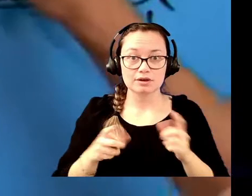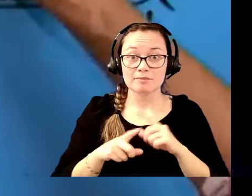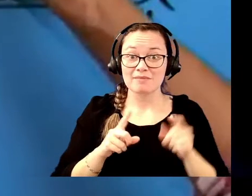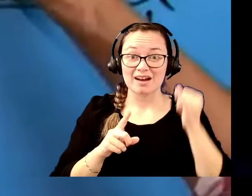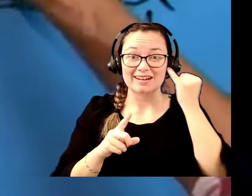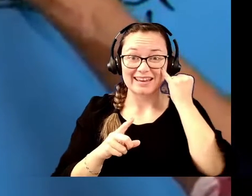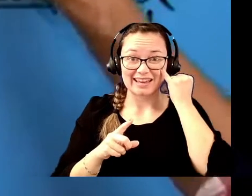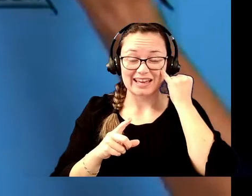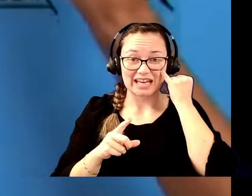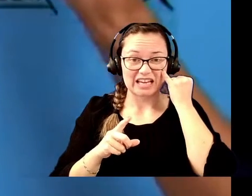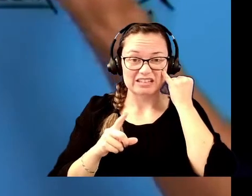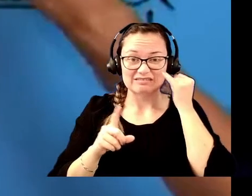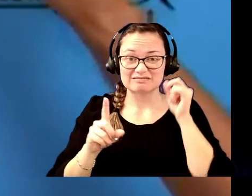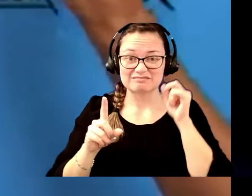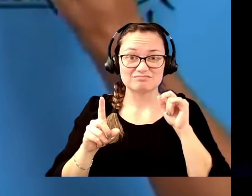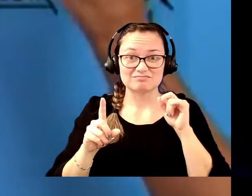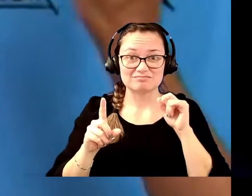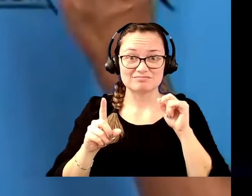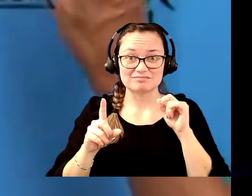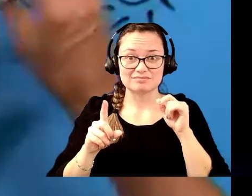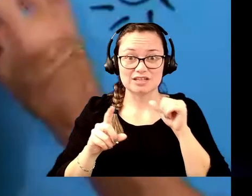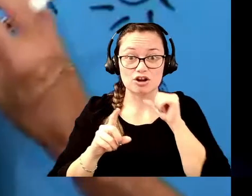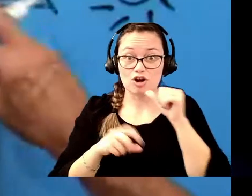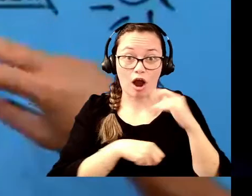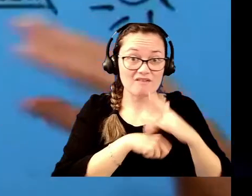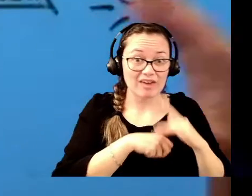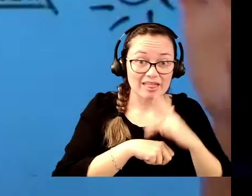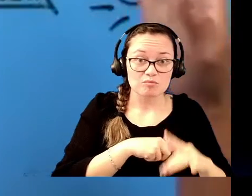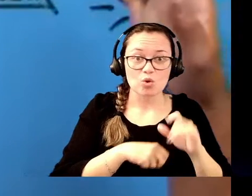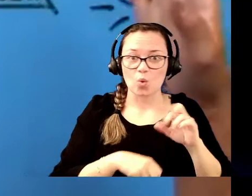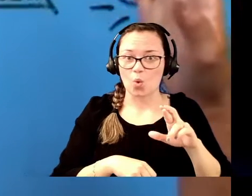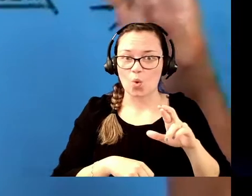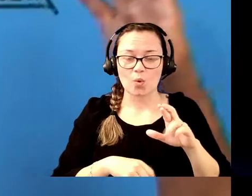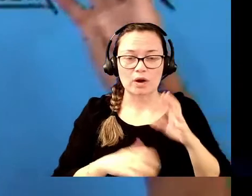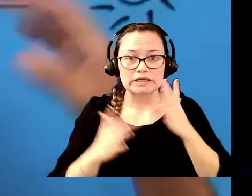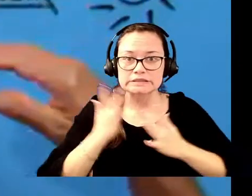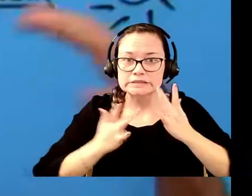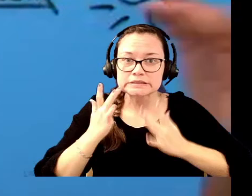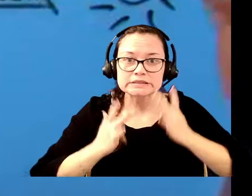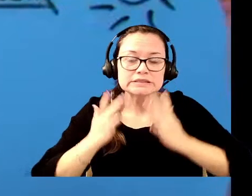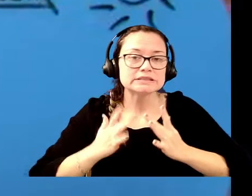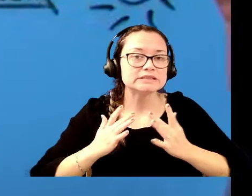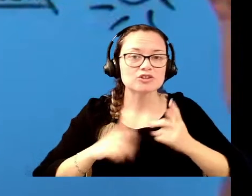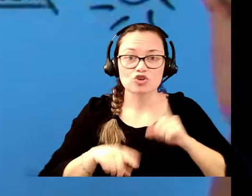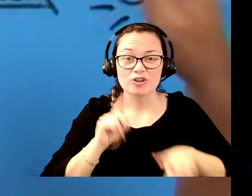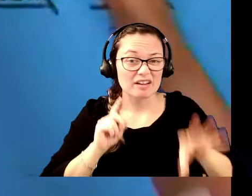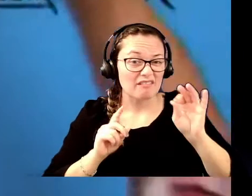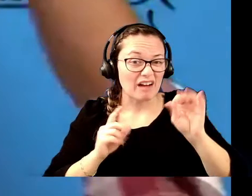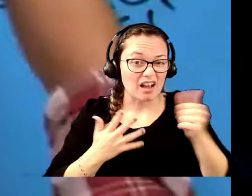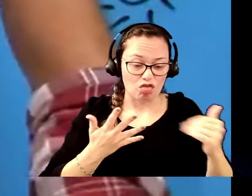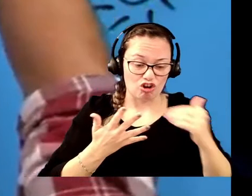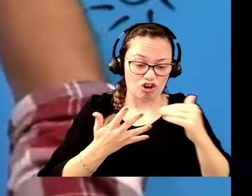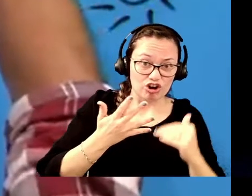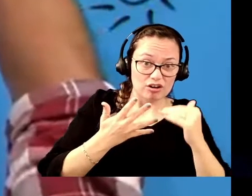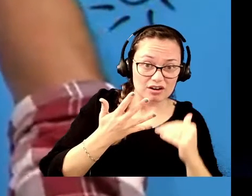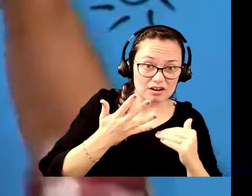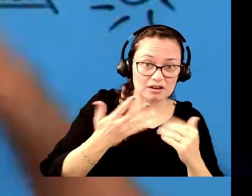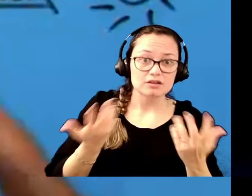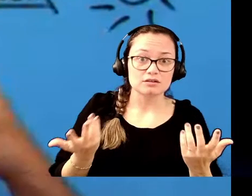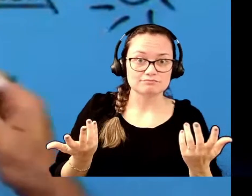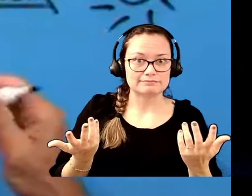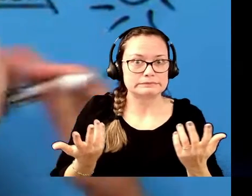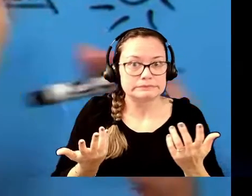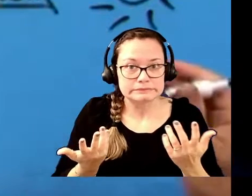a position where those organisms were somehow not available, or that was too scarce in number, or whatever the case may be, now this hawk's in